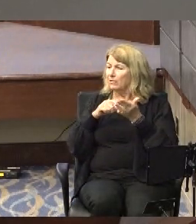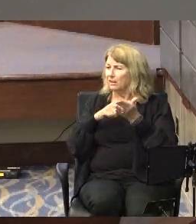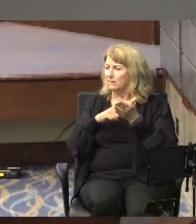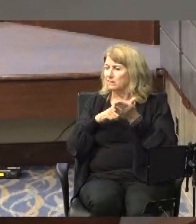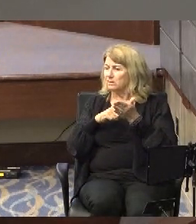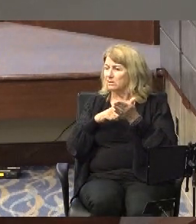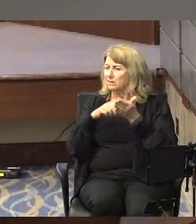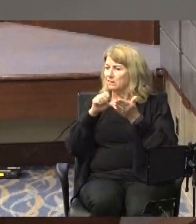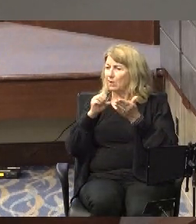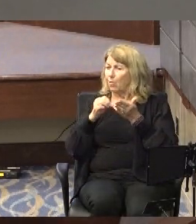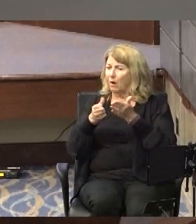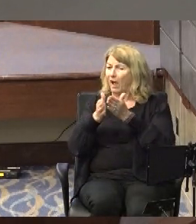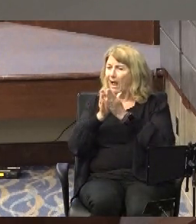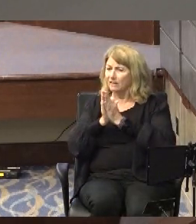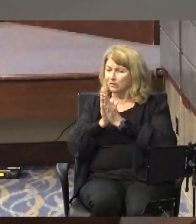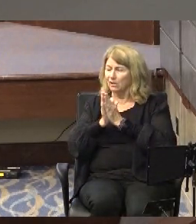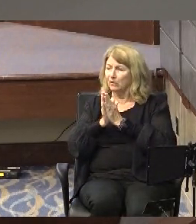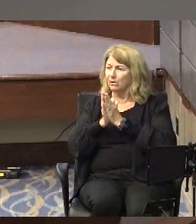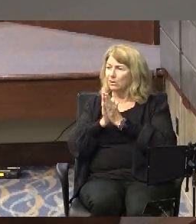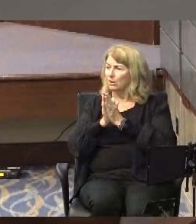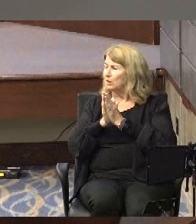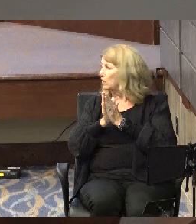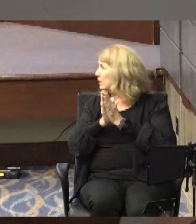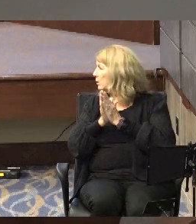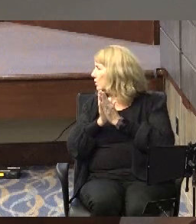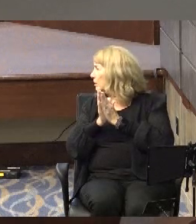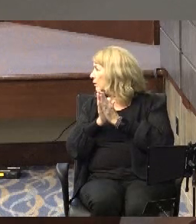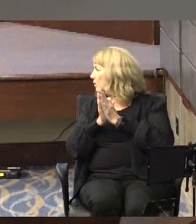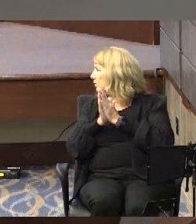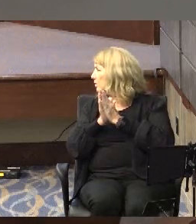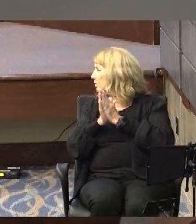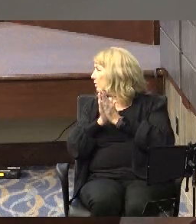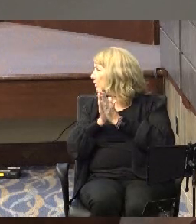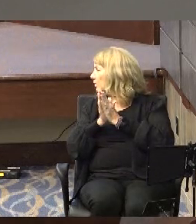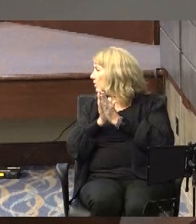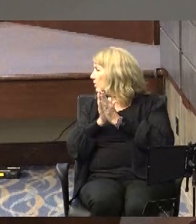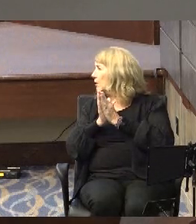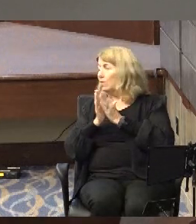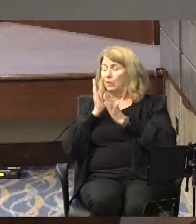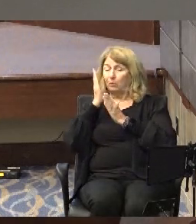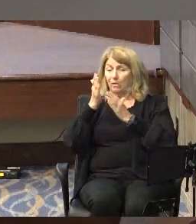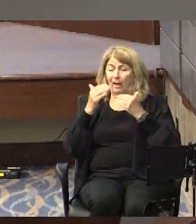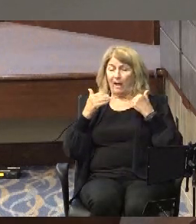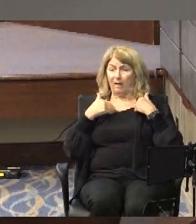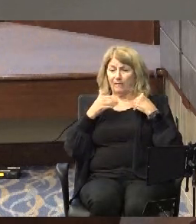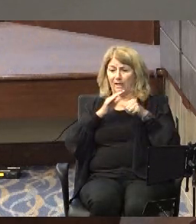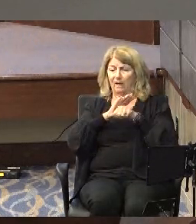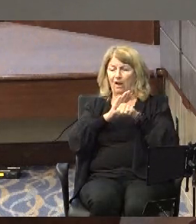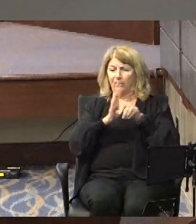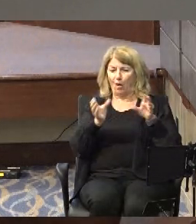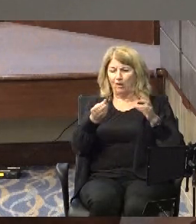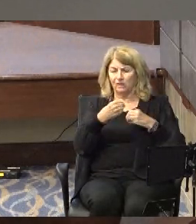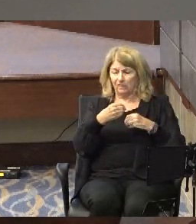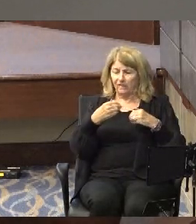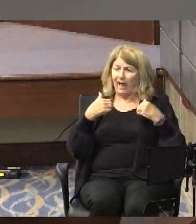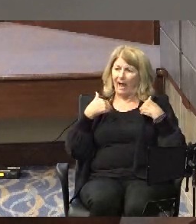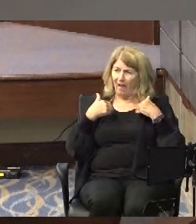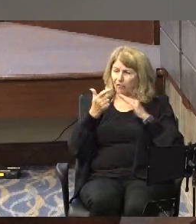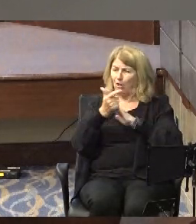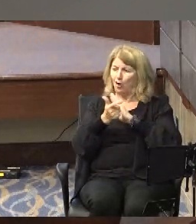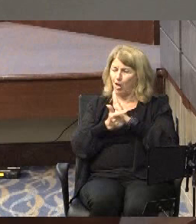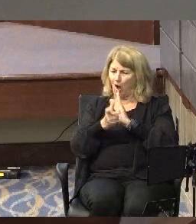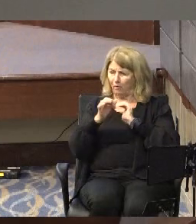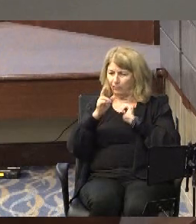So we're asking to have this. What we're going to put in there, we're going to have nothing but offices. There's a law firm. There's my